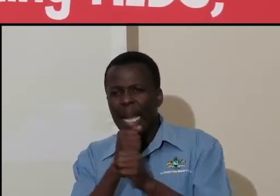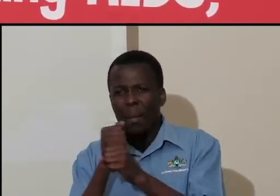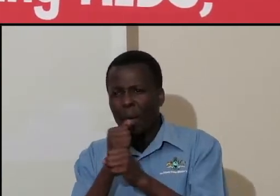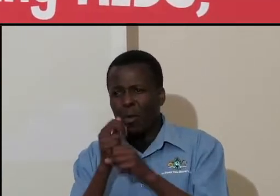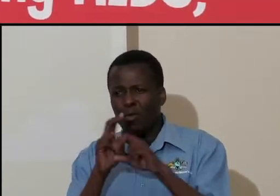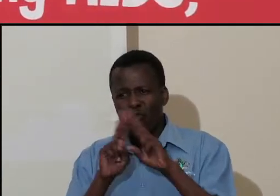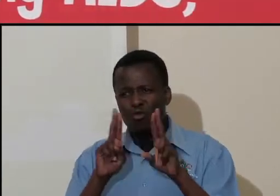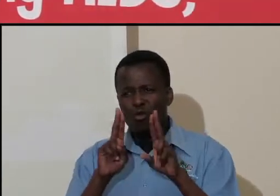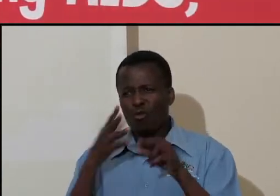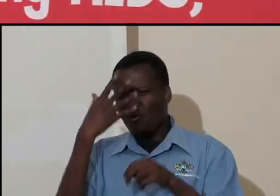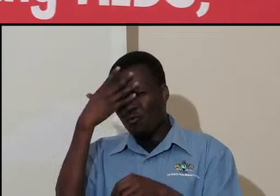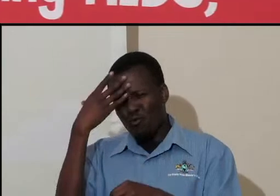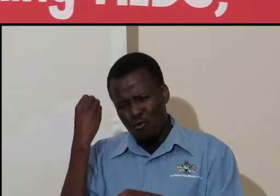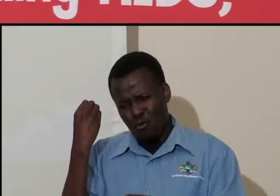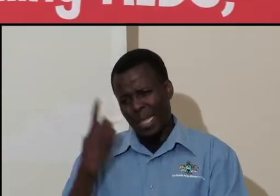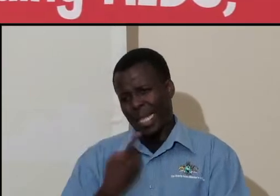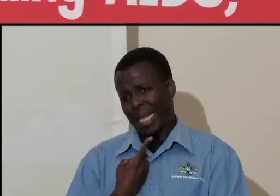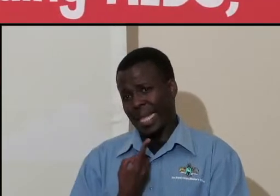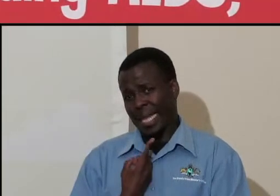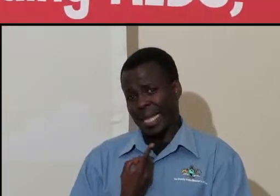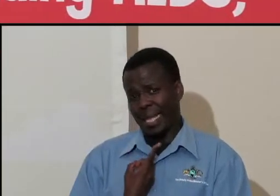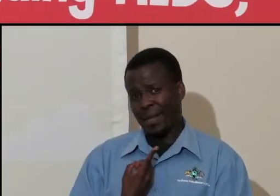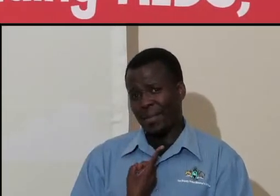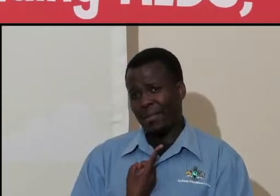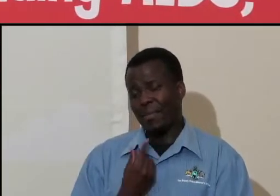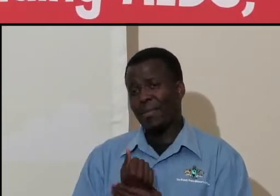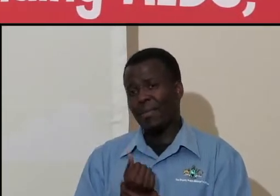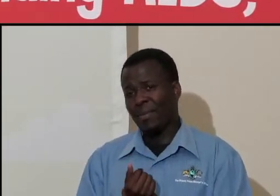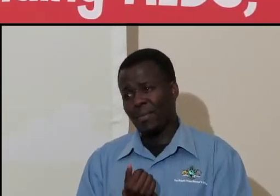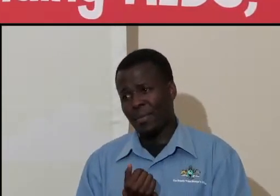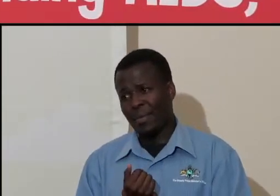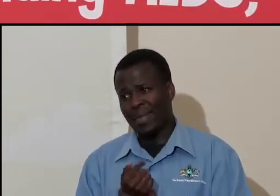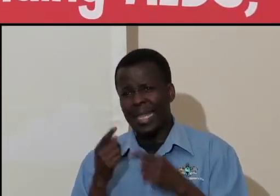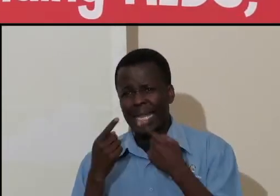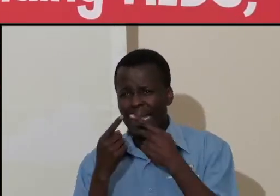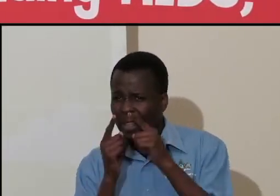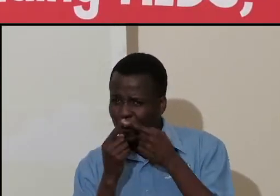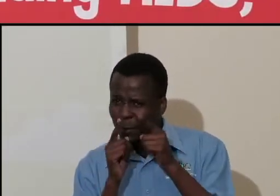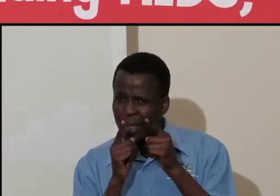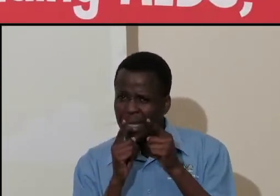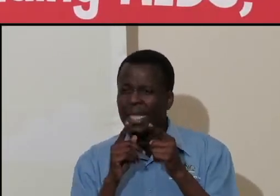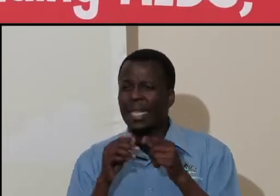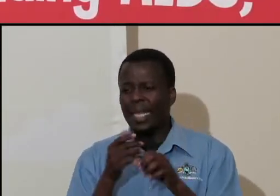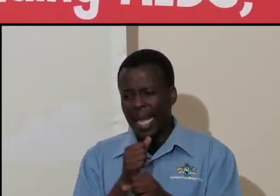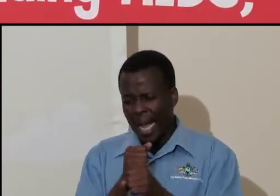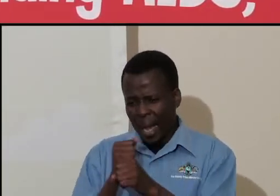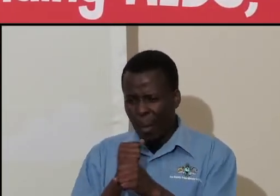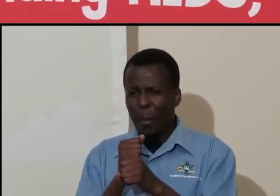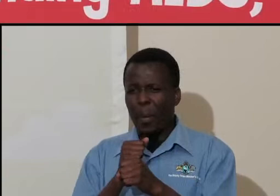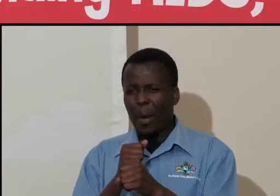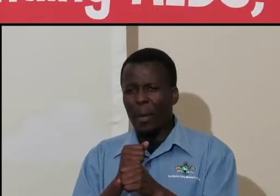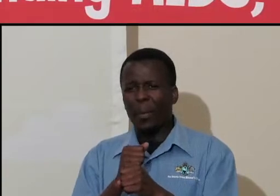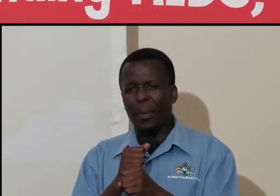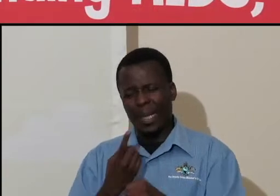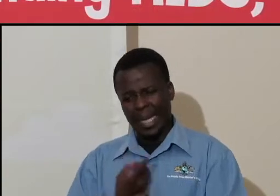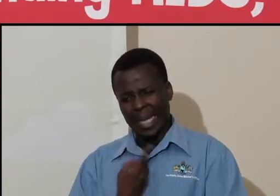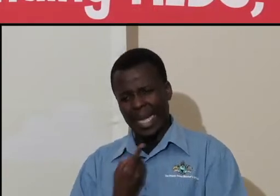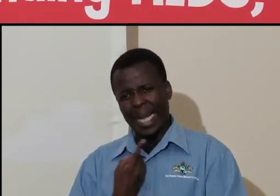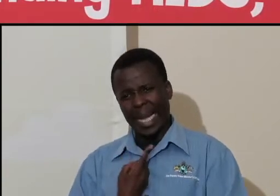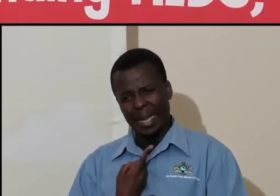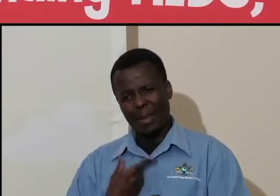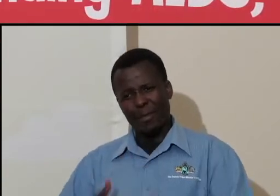don't forget yourself, she's adding, but pertaining to your growth, your development,